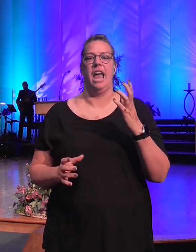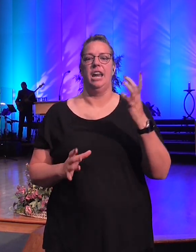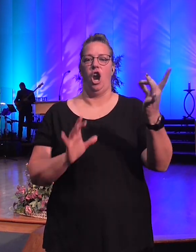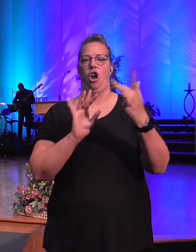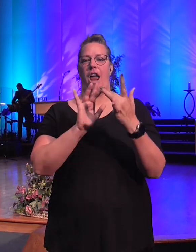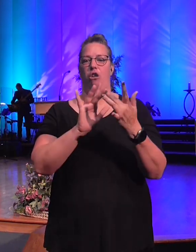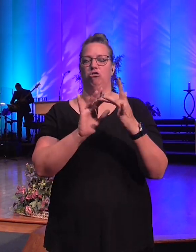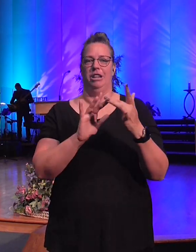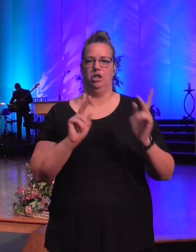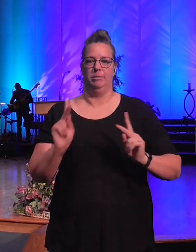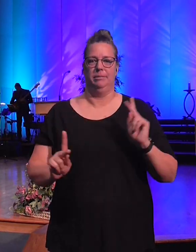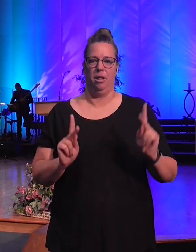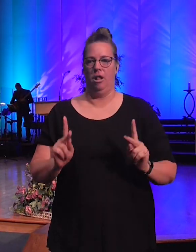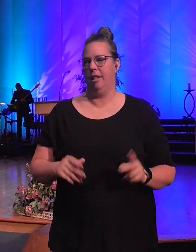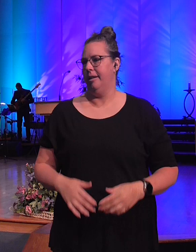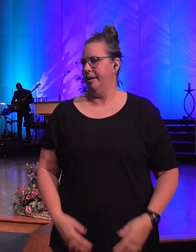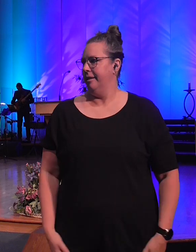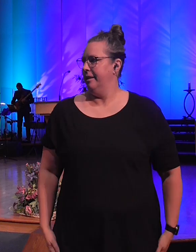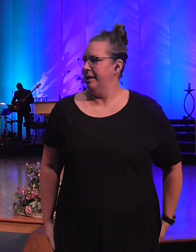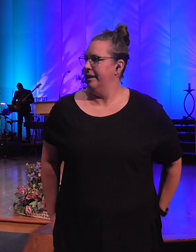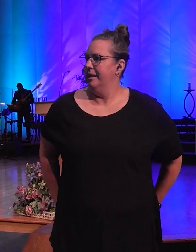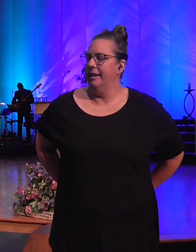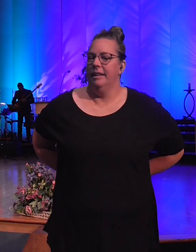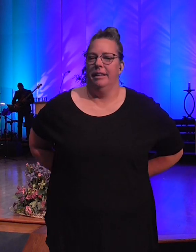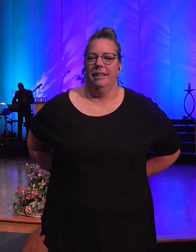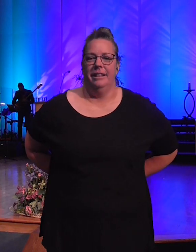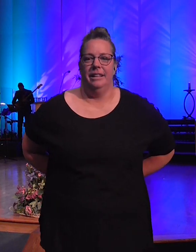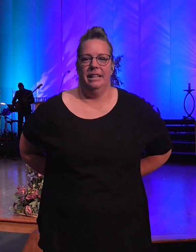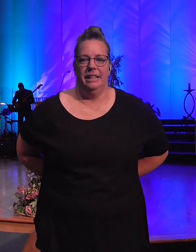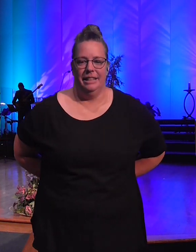folks also. All